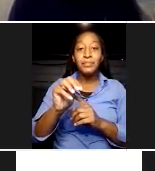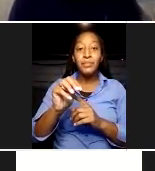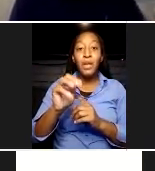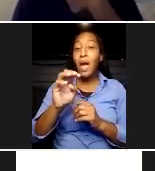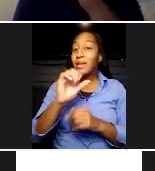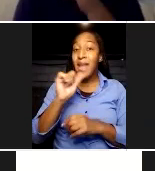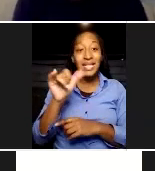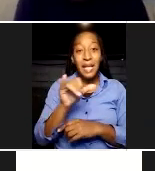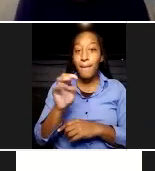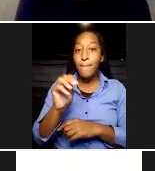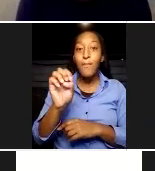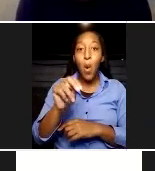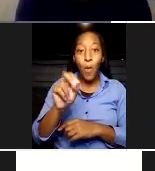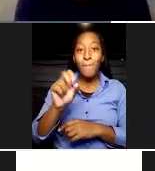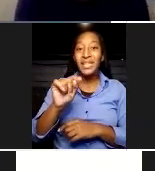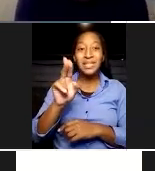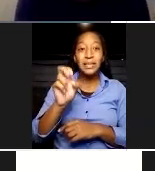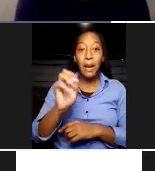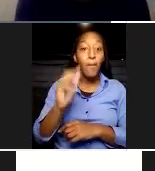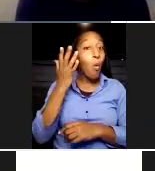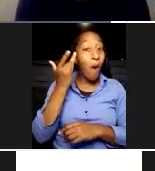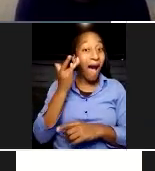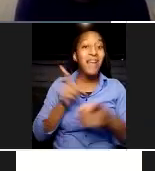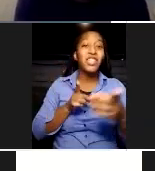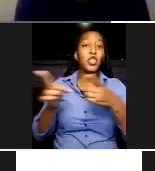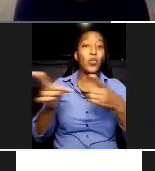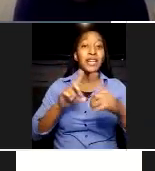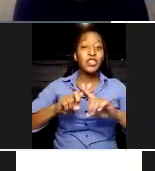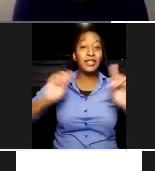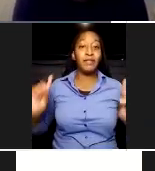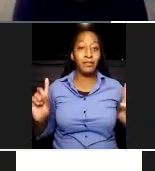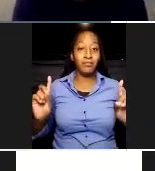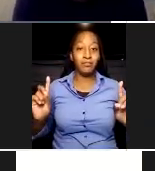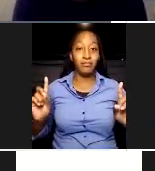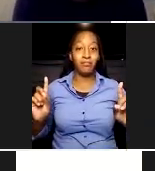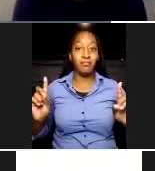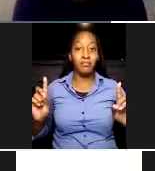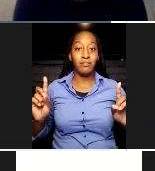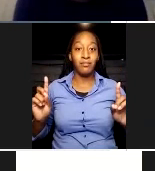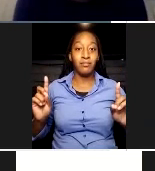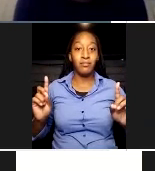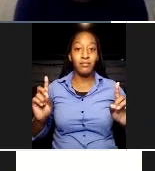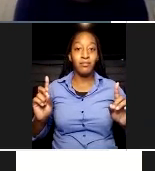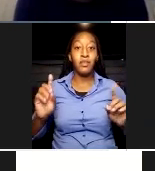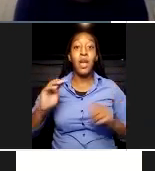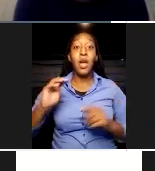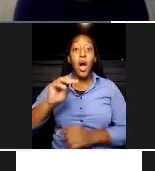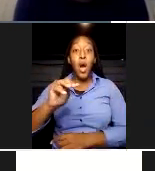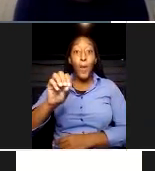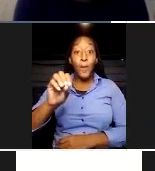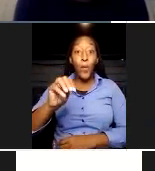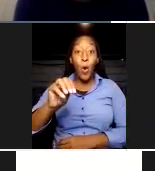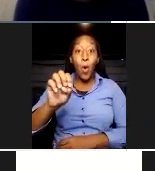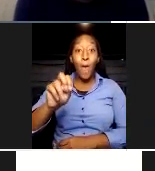Okay? So I always tell students, momentum gets its vectorness